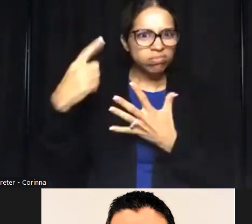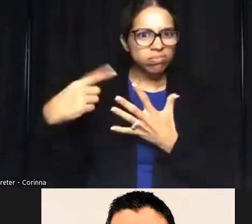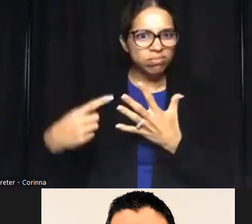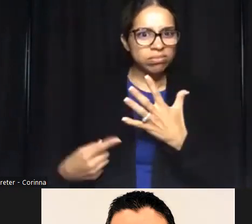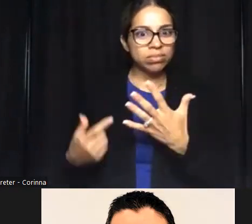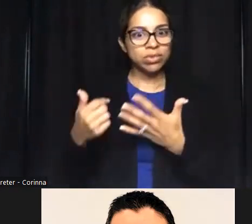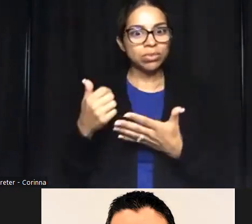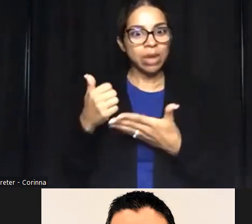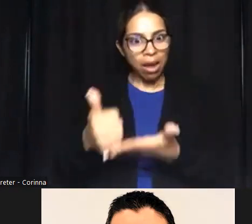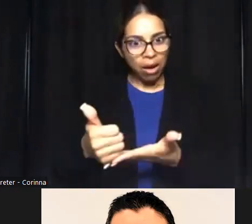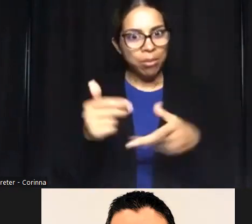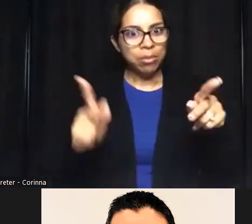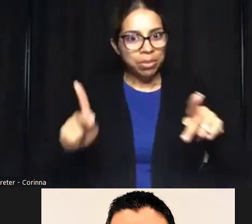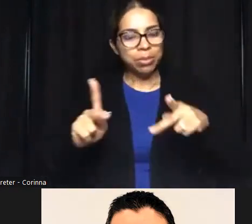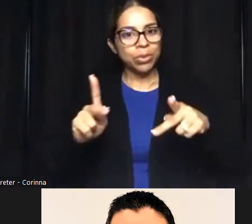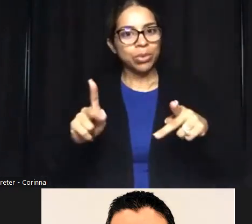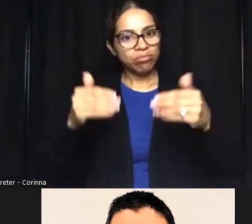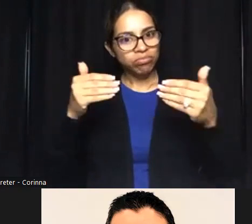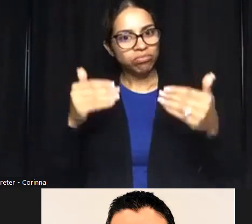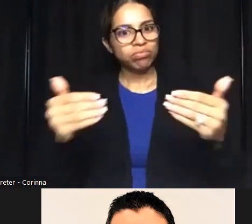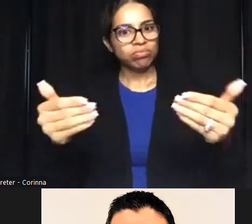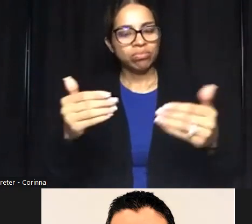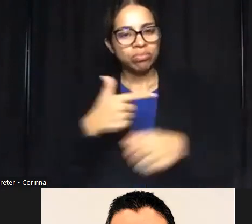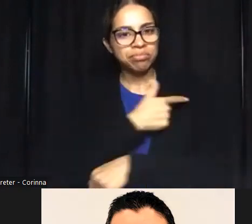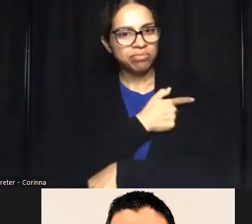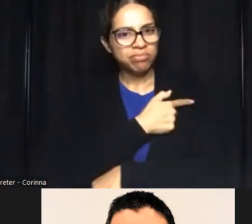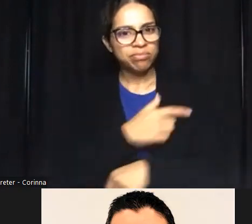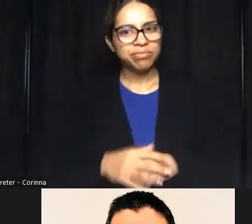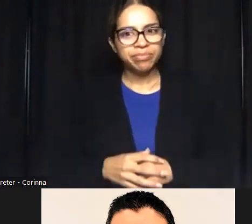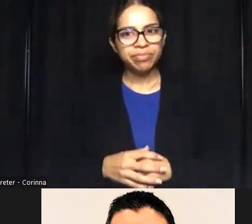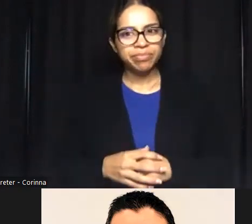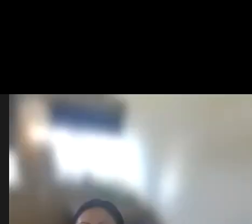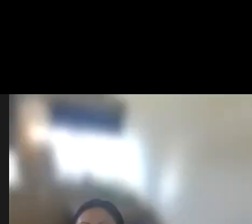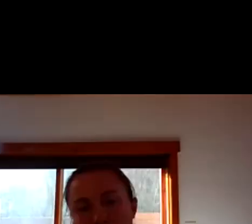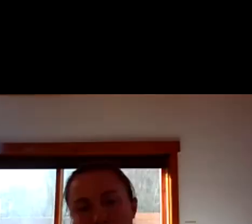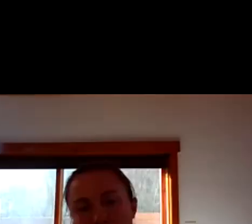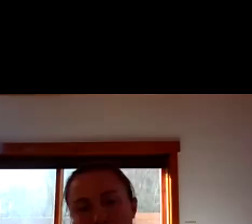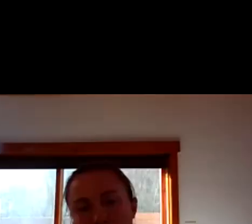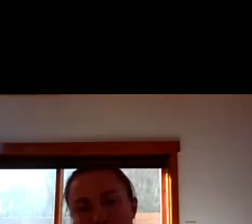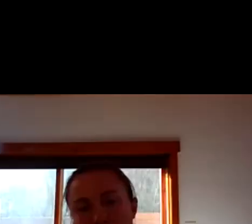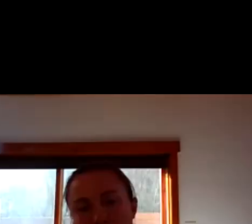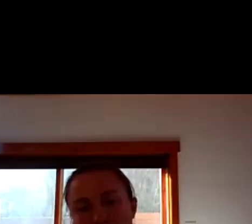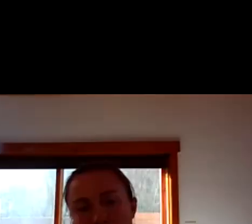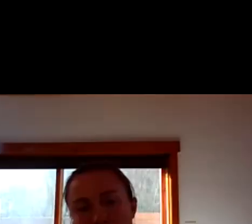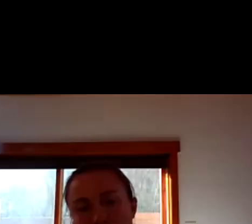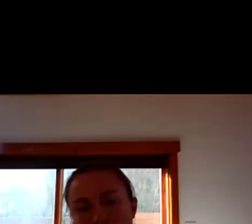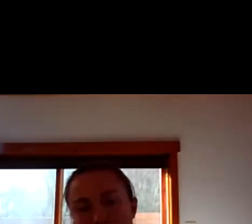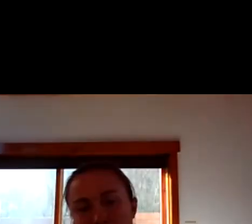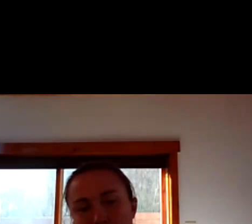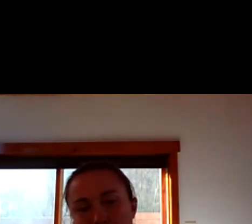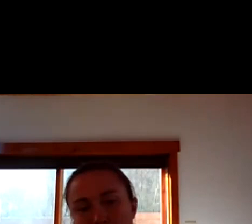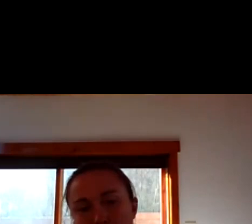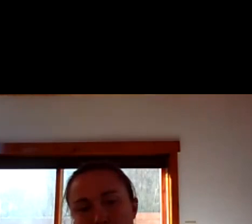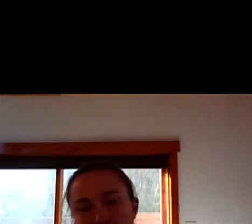vaccination efforts. Yeah, I was thinking the exact same thing when I looked at this is what our auditor is going to be using. This is